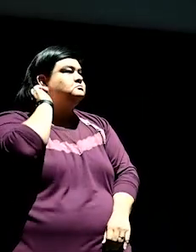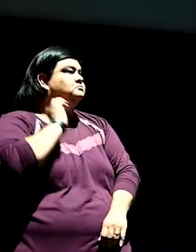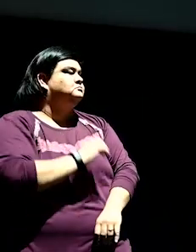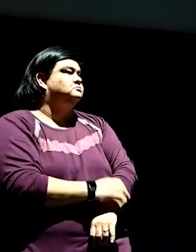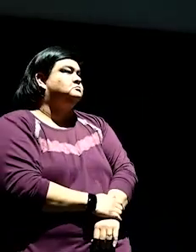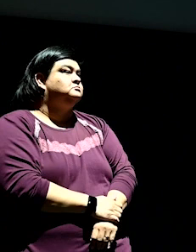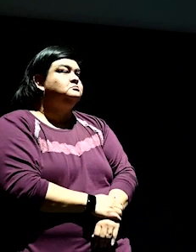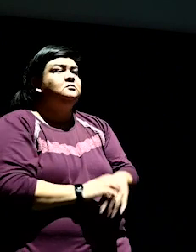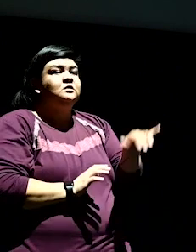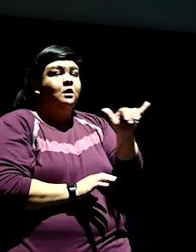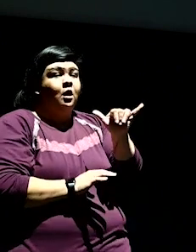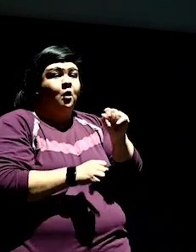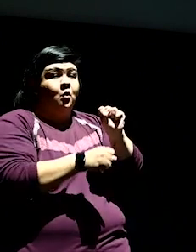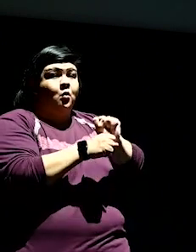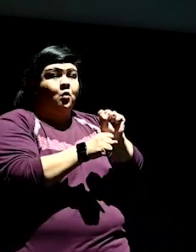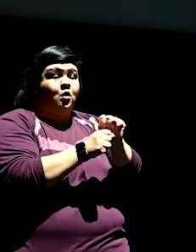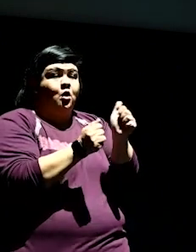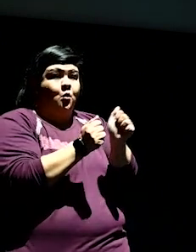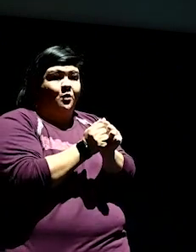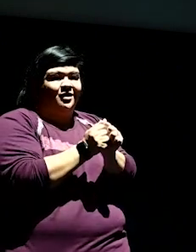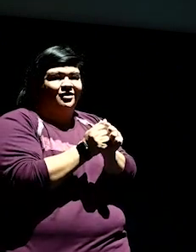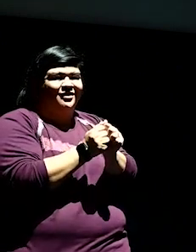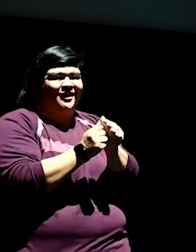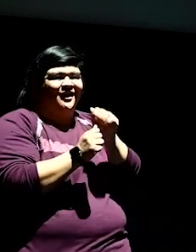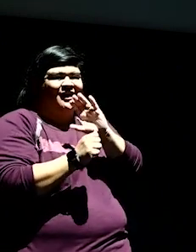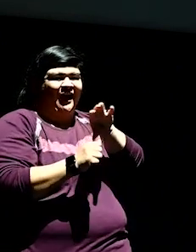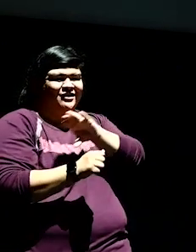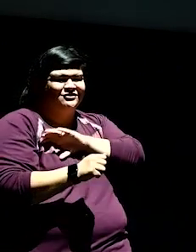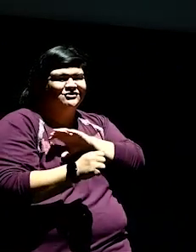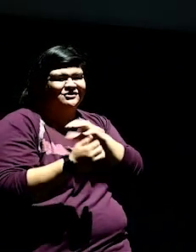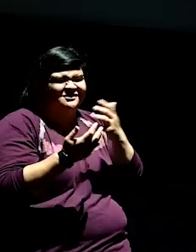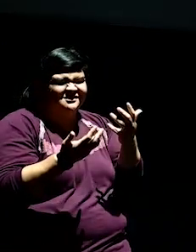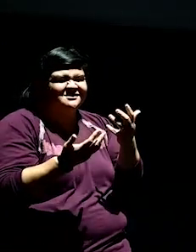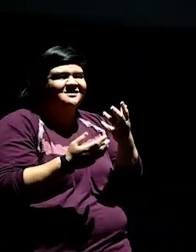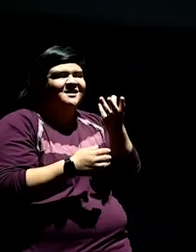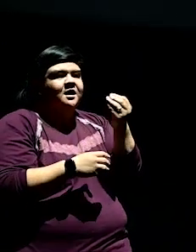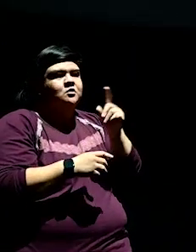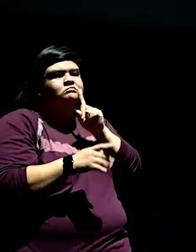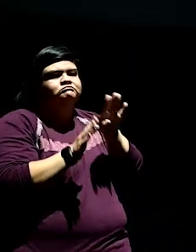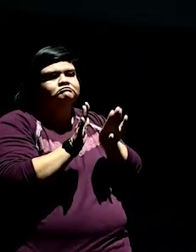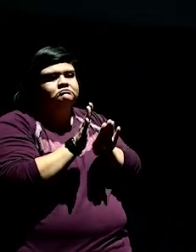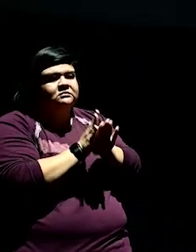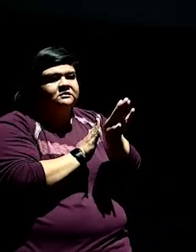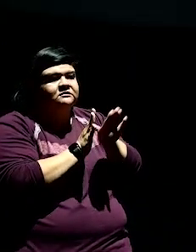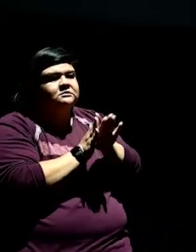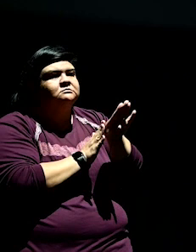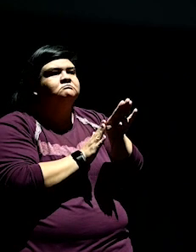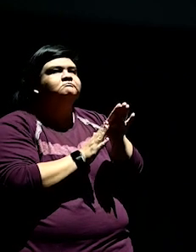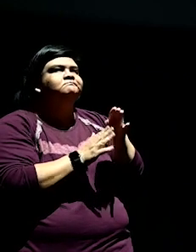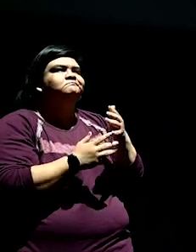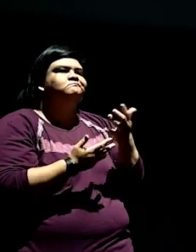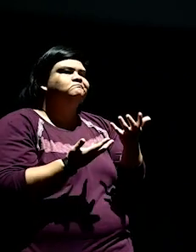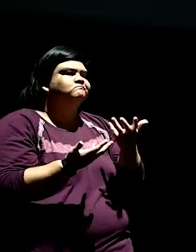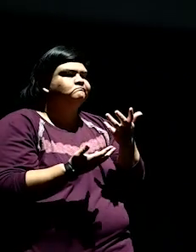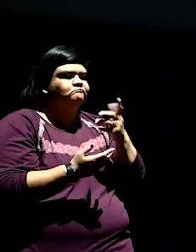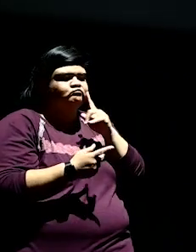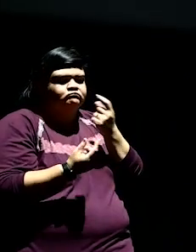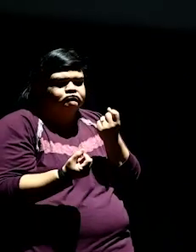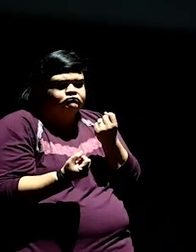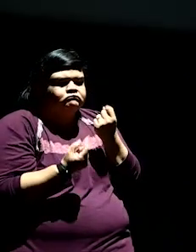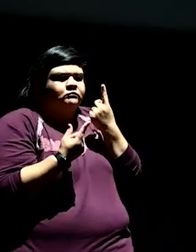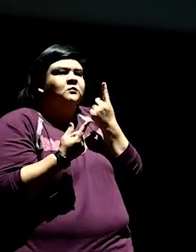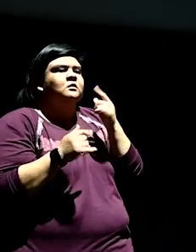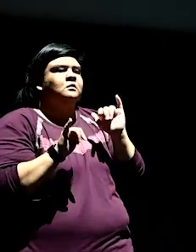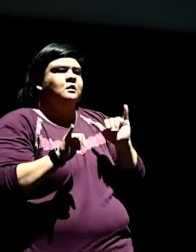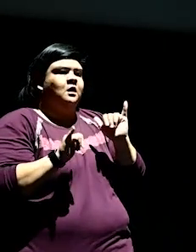and working with characters, and really developing and really understanding